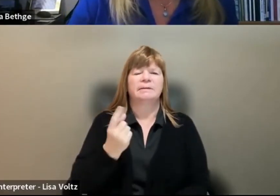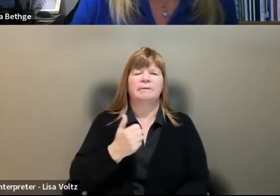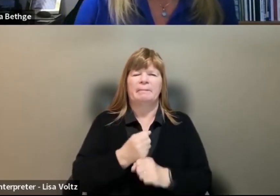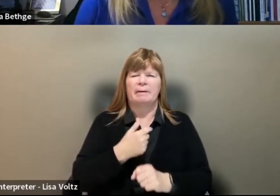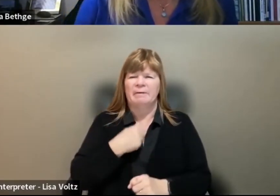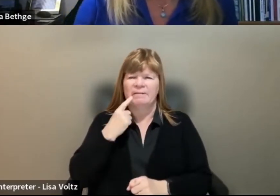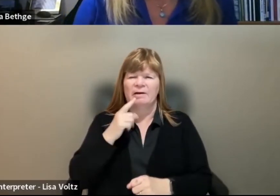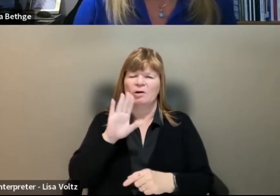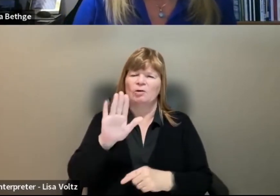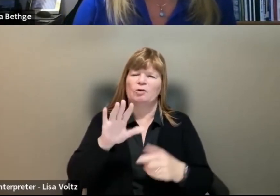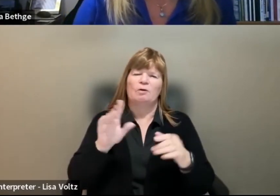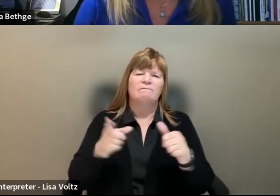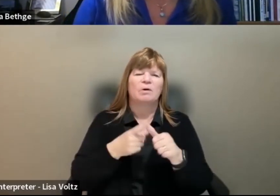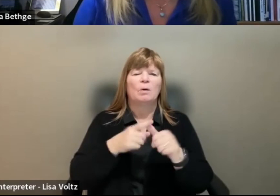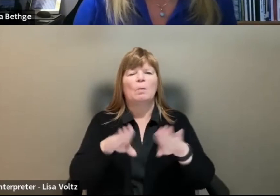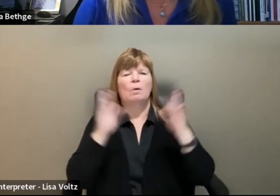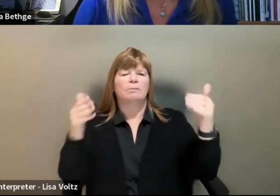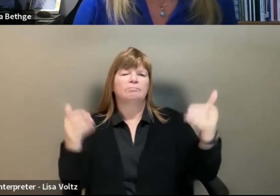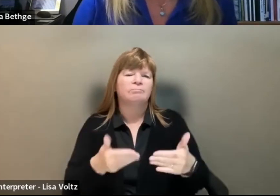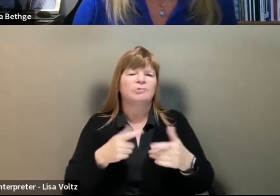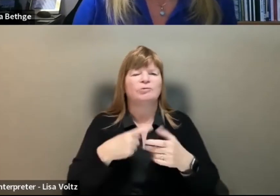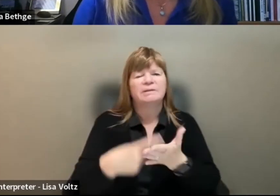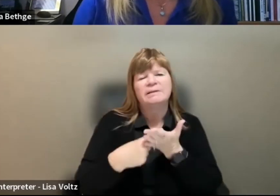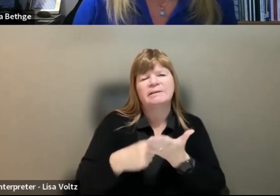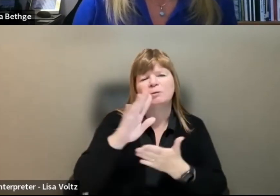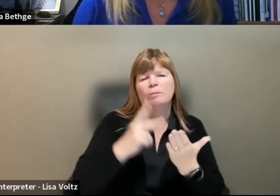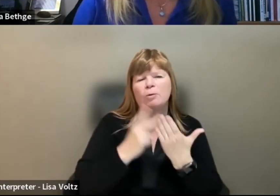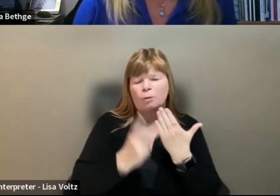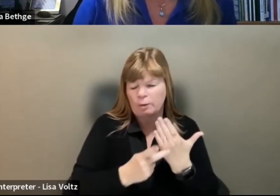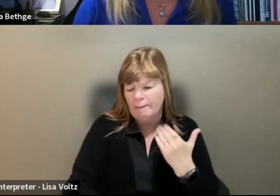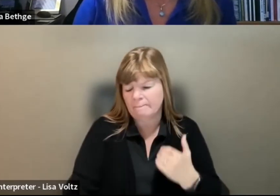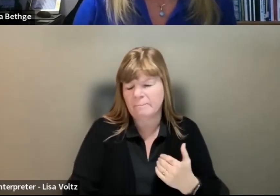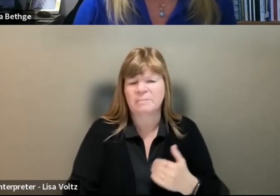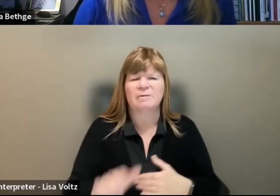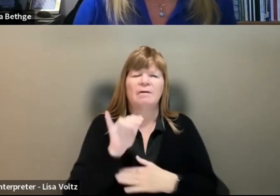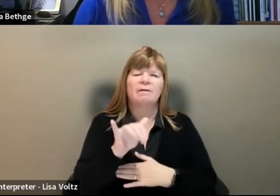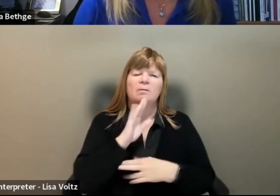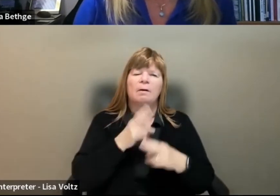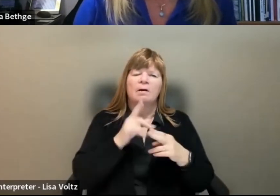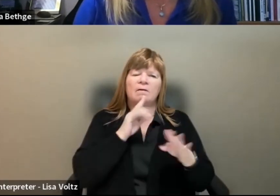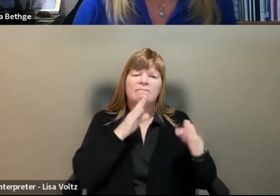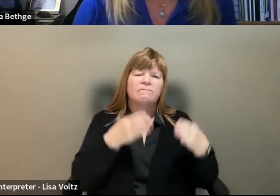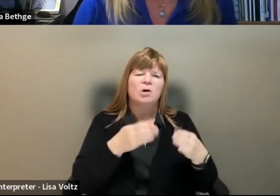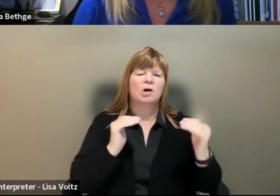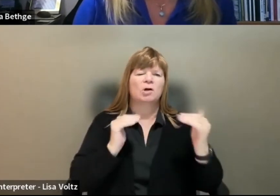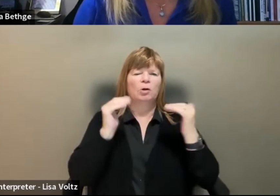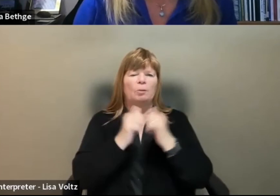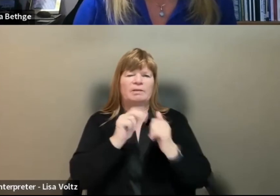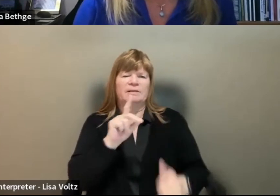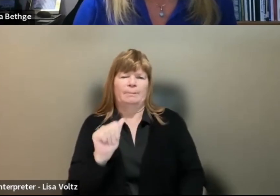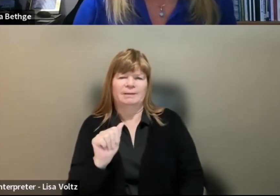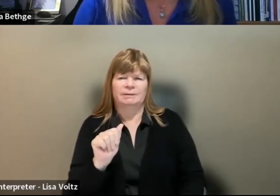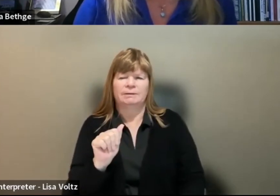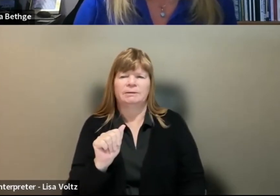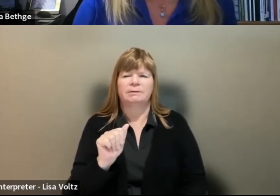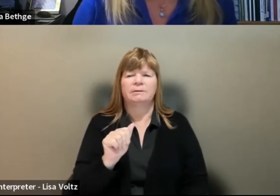intro when you were discussing your programs was the focus on adults with disabilities as well. And I think